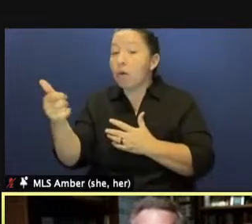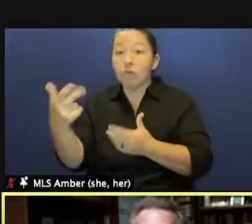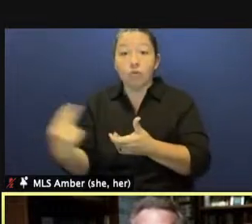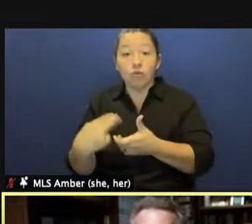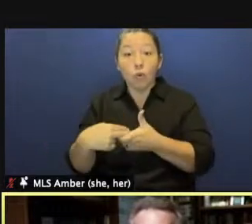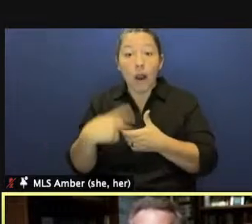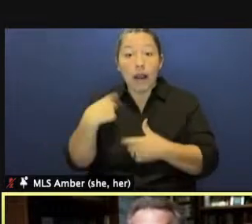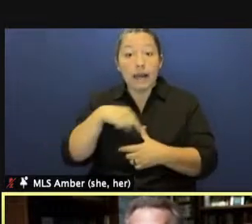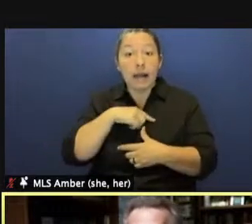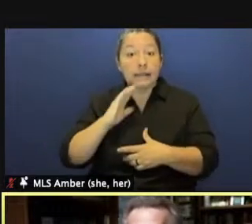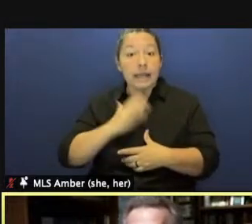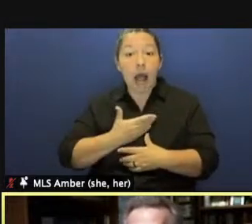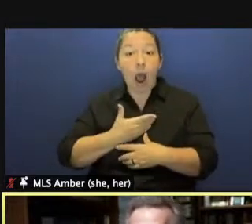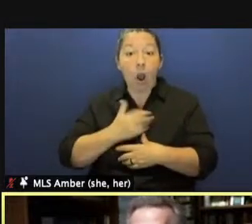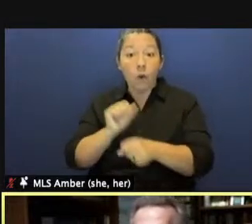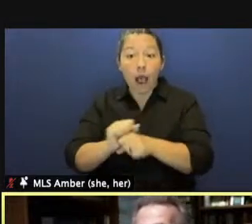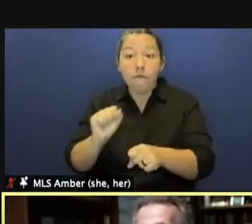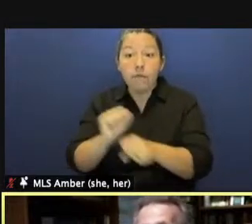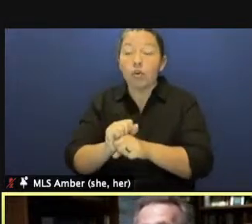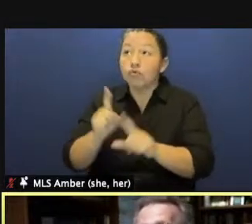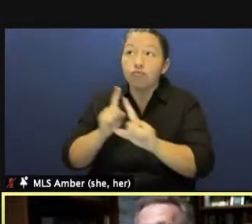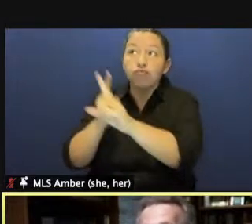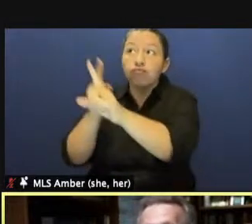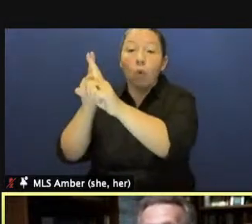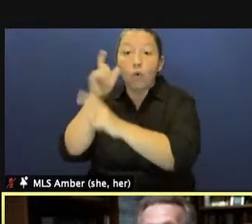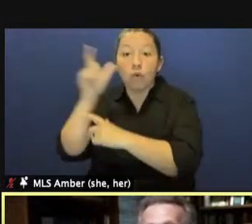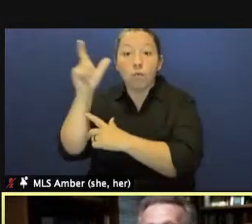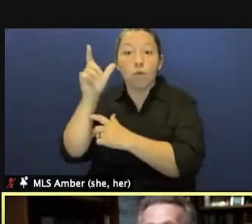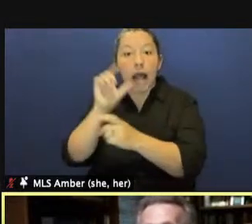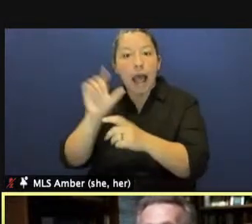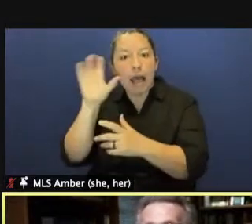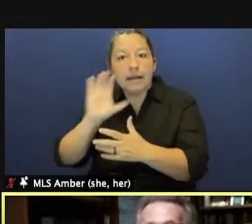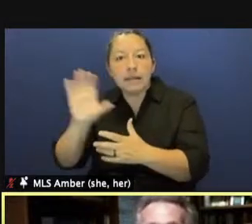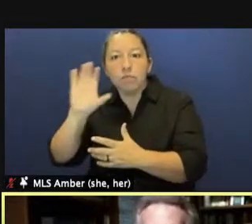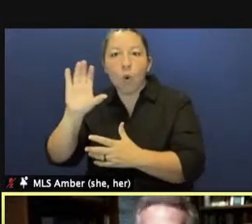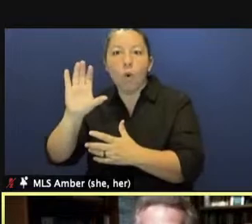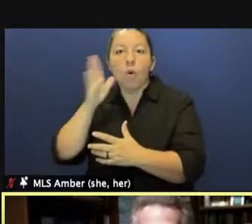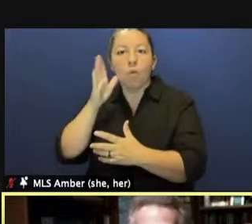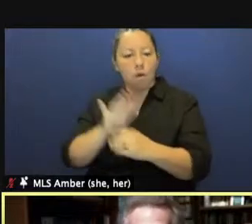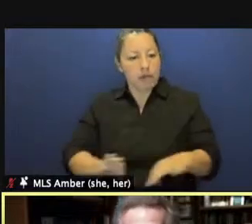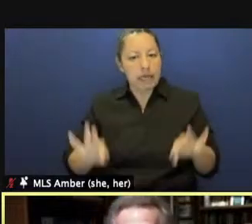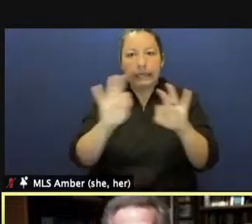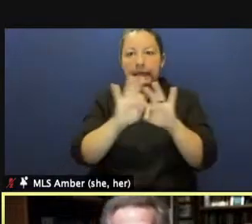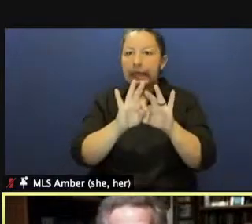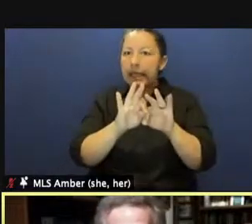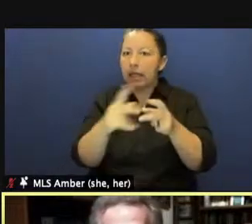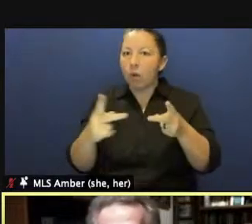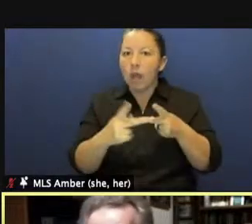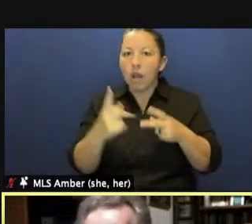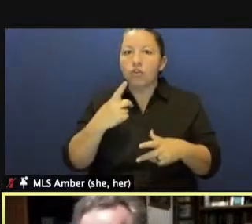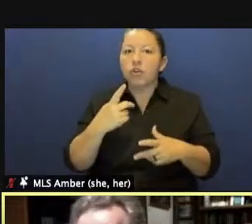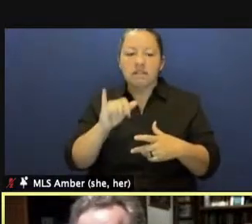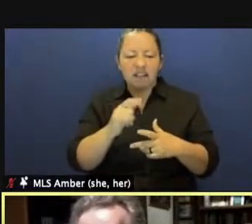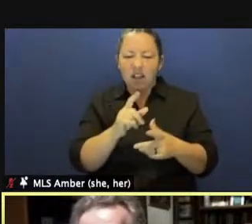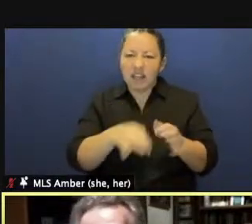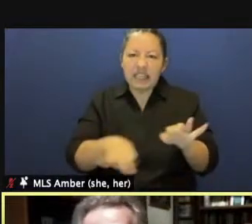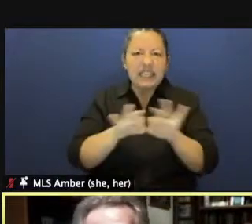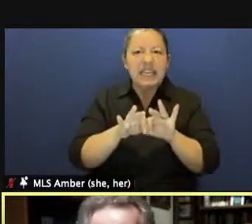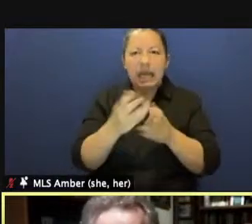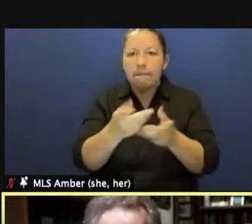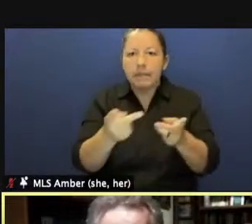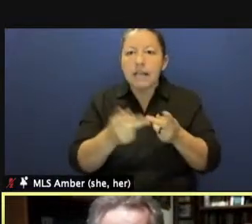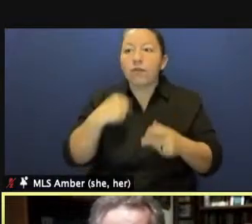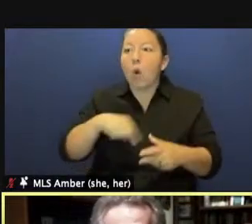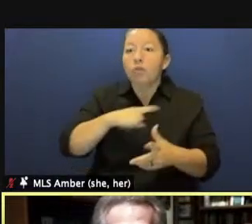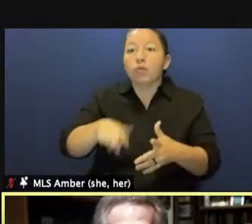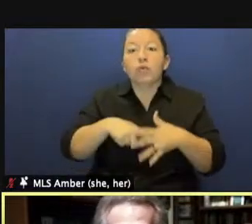and explore, will be a key location for us to launch into discovering much